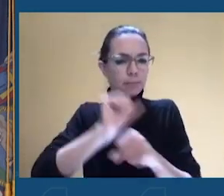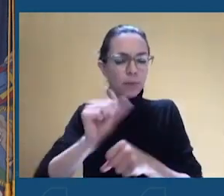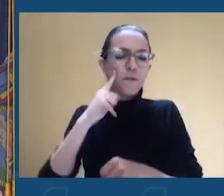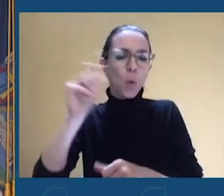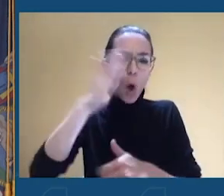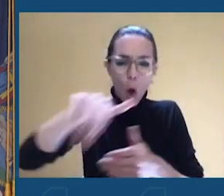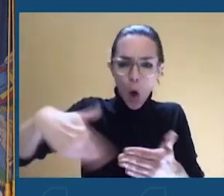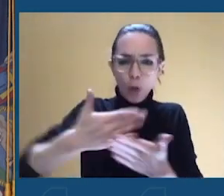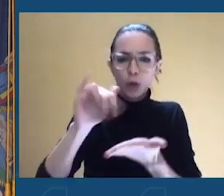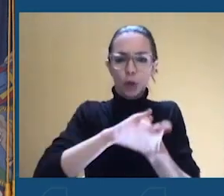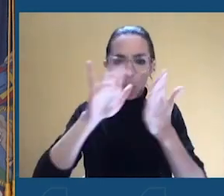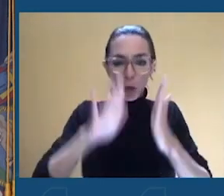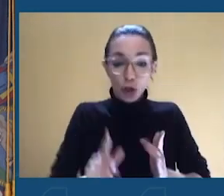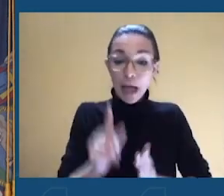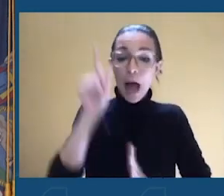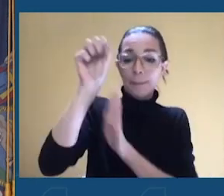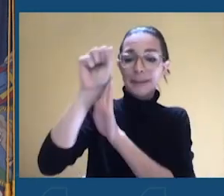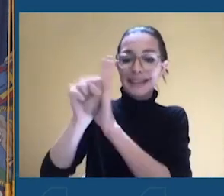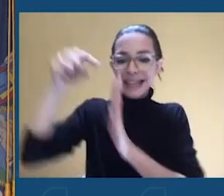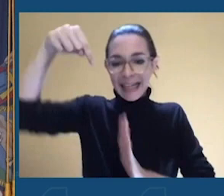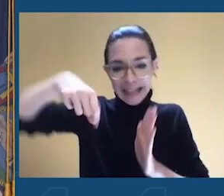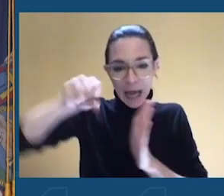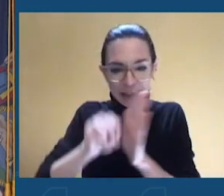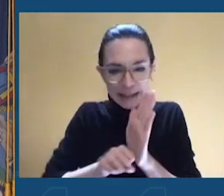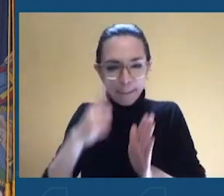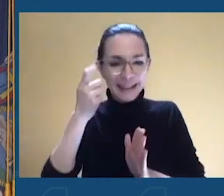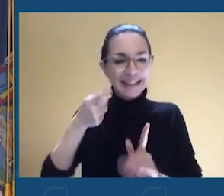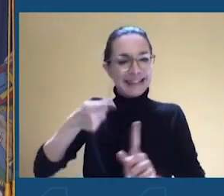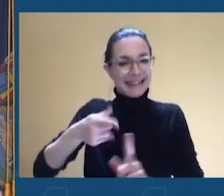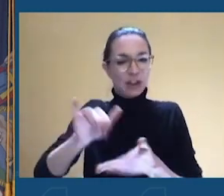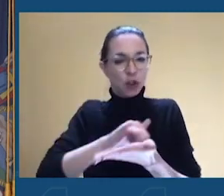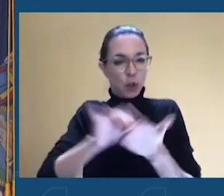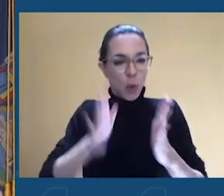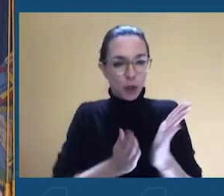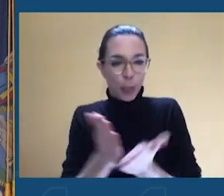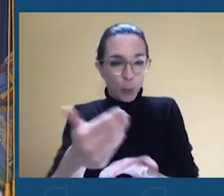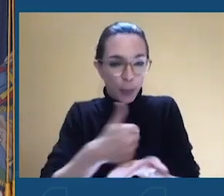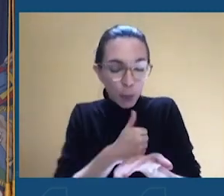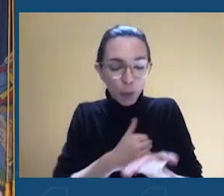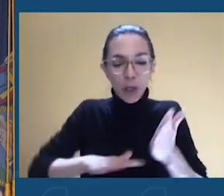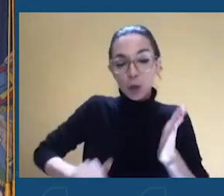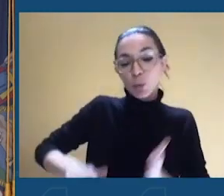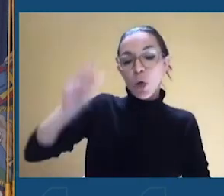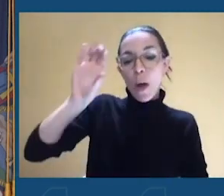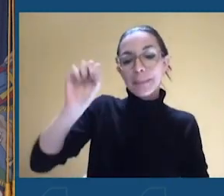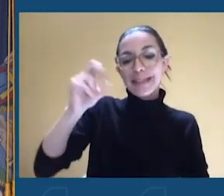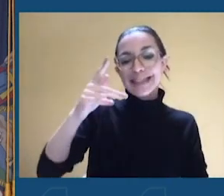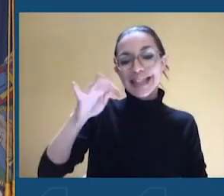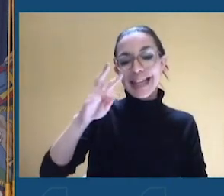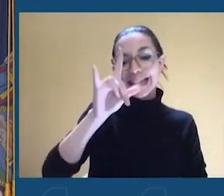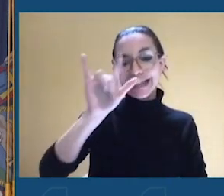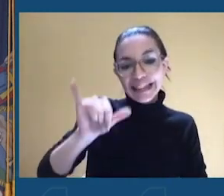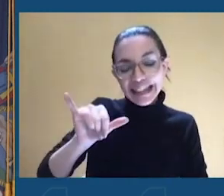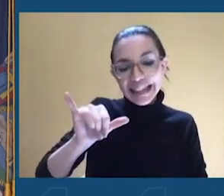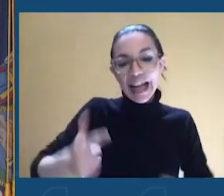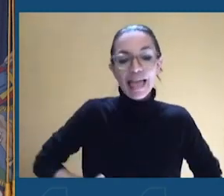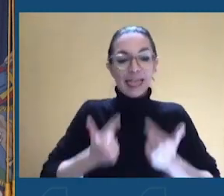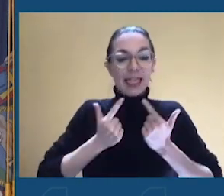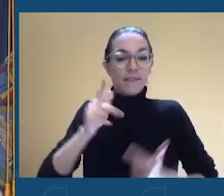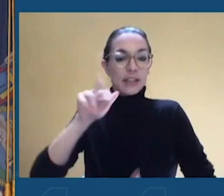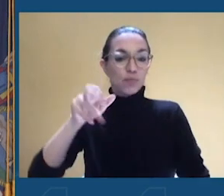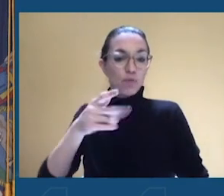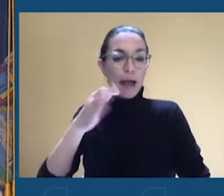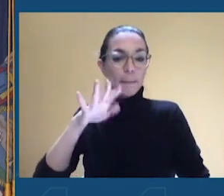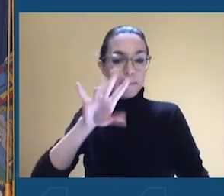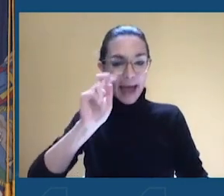and downstate, because he is a New Yorker through and through. He grew up in Schenectady, lives in Rhinebeck, spent time in New York